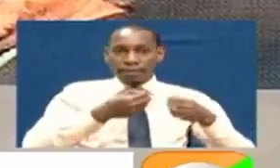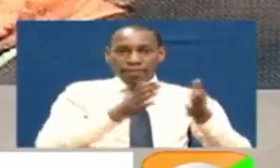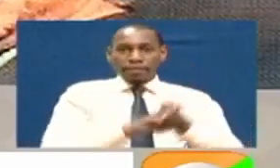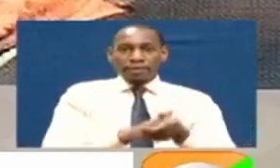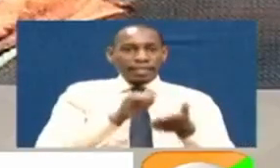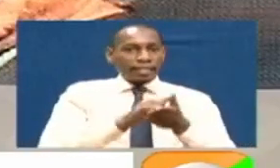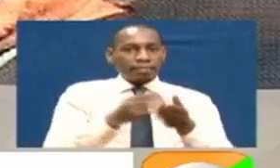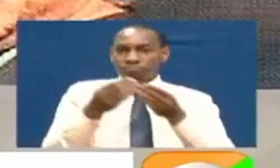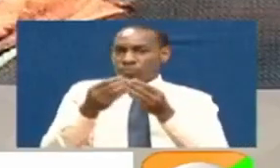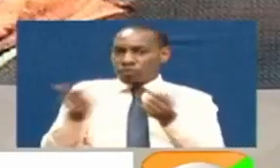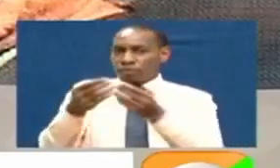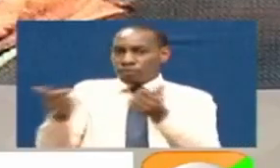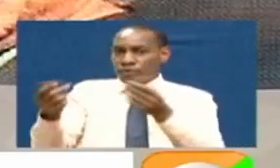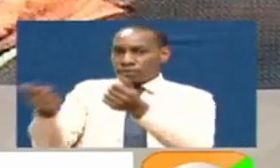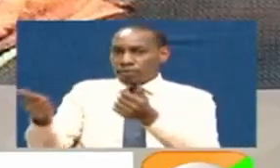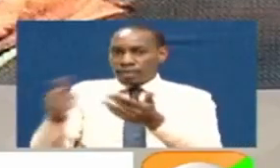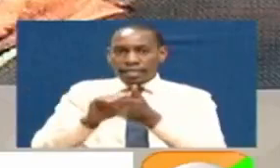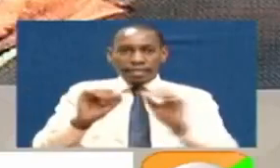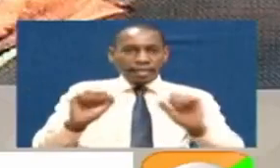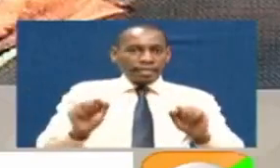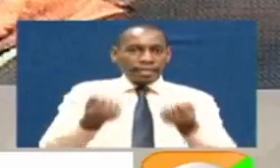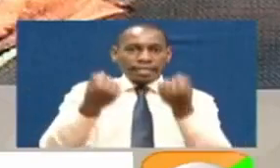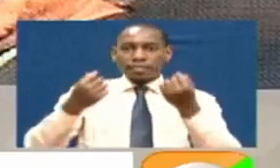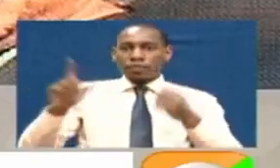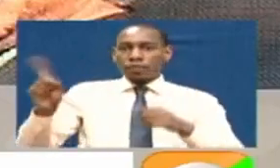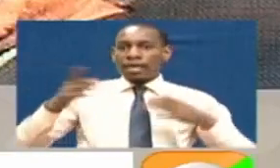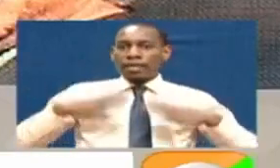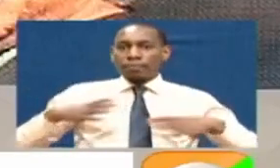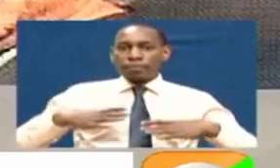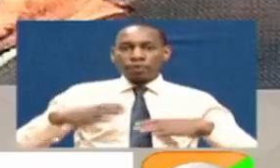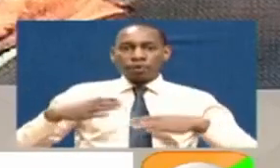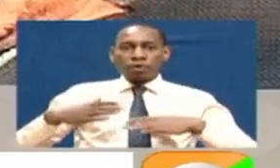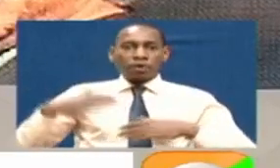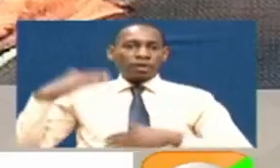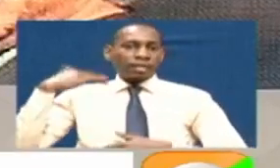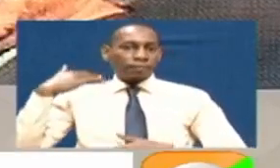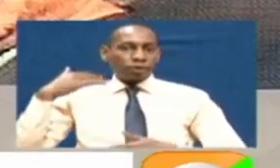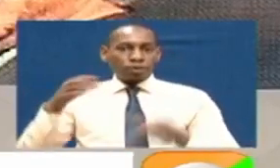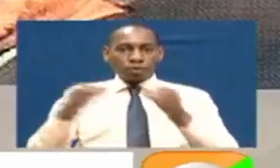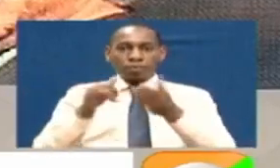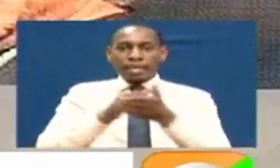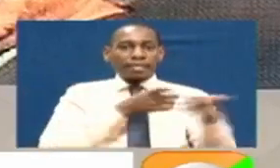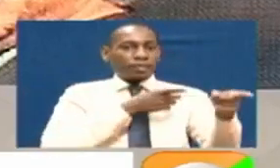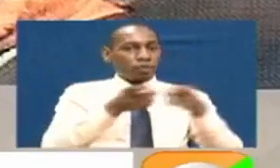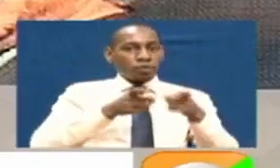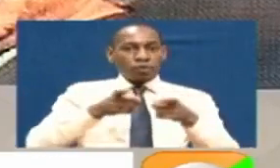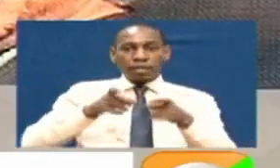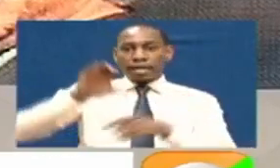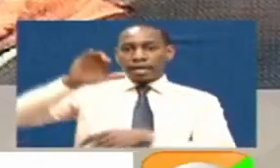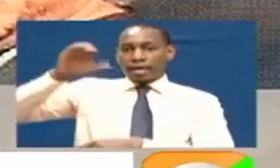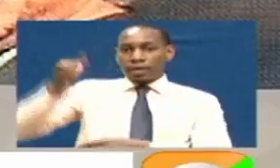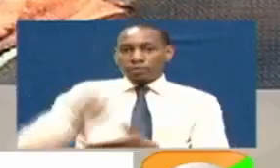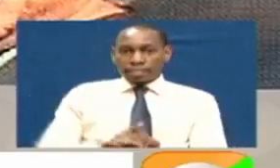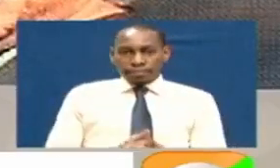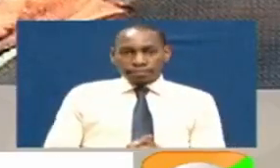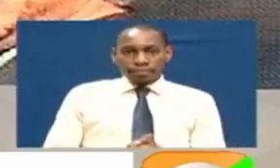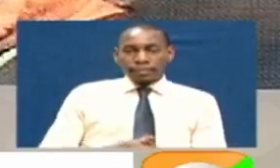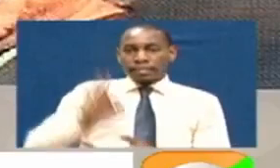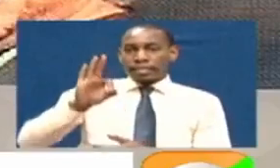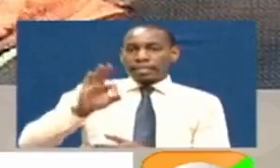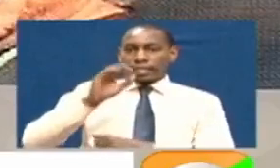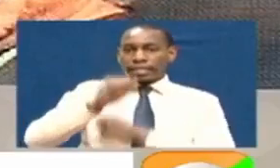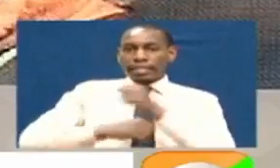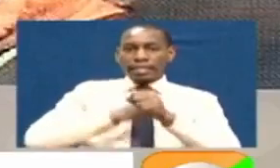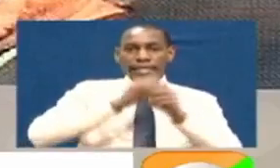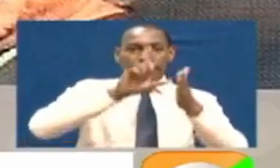Mr. Fix-It, who was out to rescue Nairobians from cartels that had taken over control of the county. 3 years later,